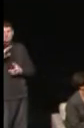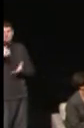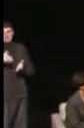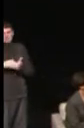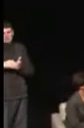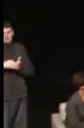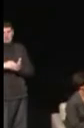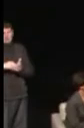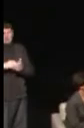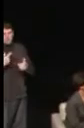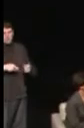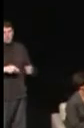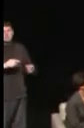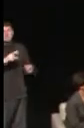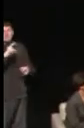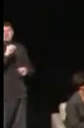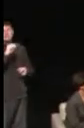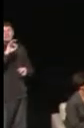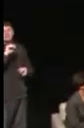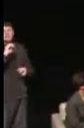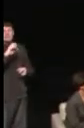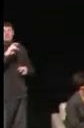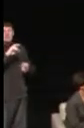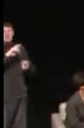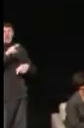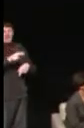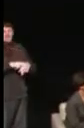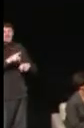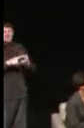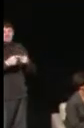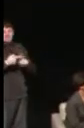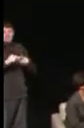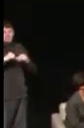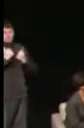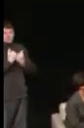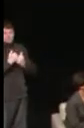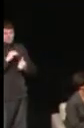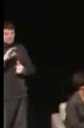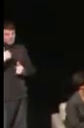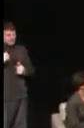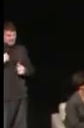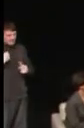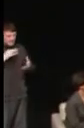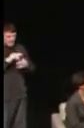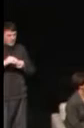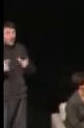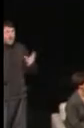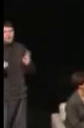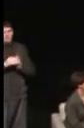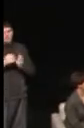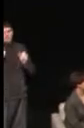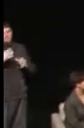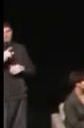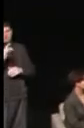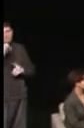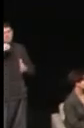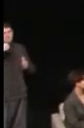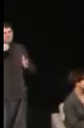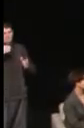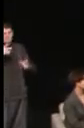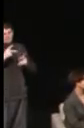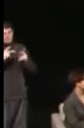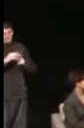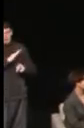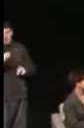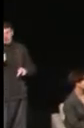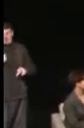program. The NFAC has 119 locations across the country, and many of these centers have a particular focus on